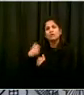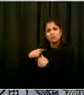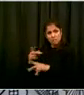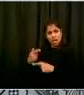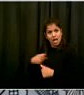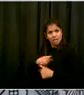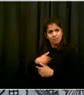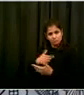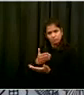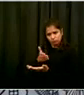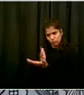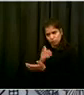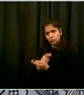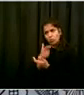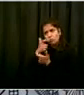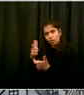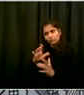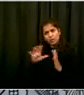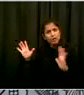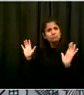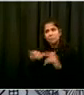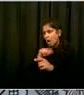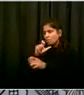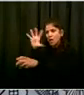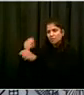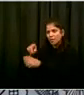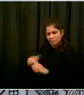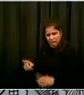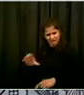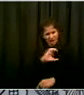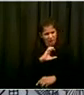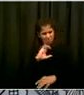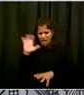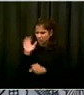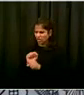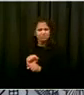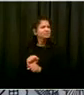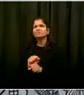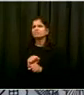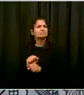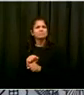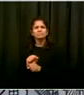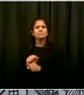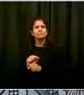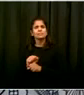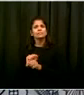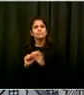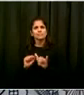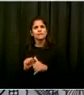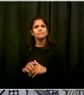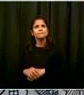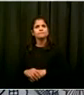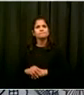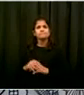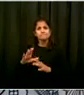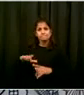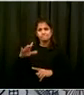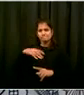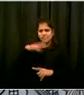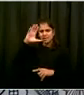Right. I guess my point is, it should have been totally obvious to the NYPD that there was no